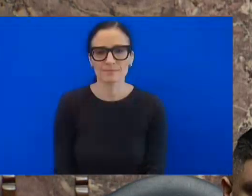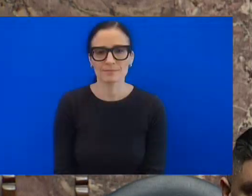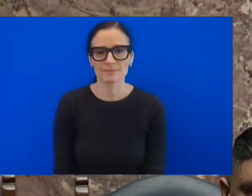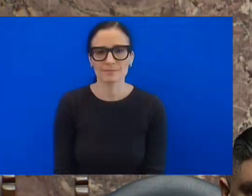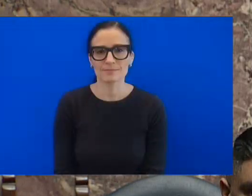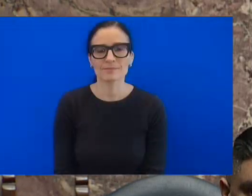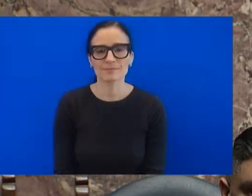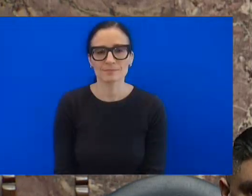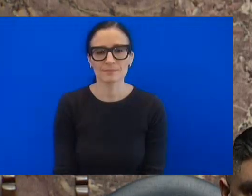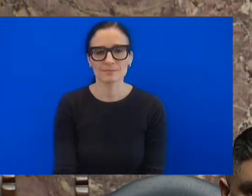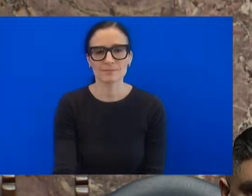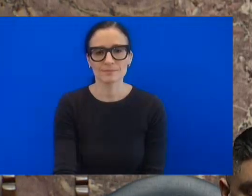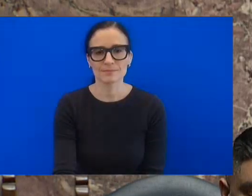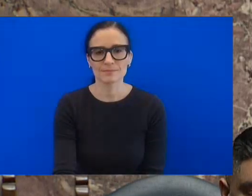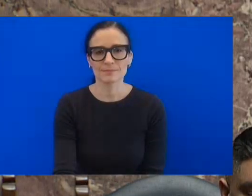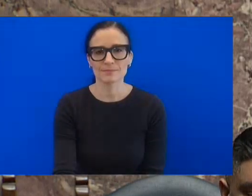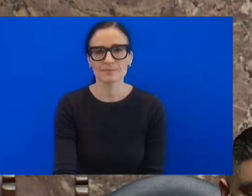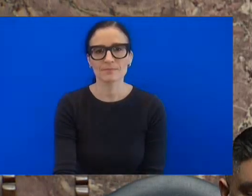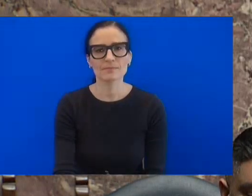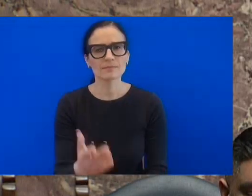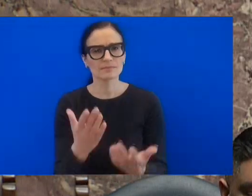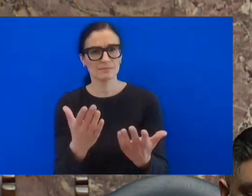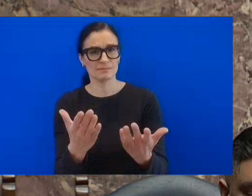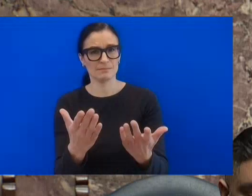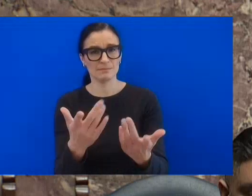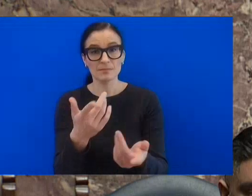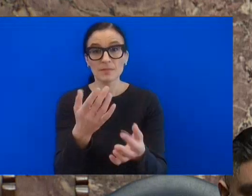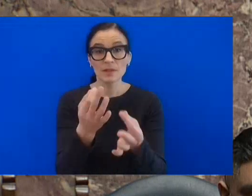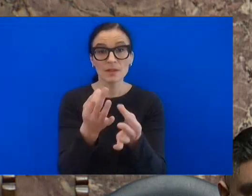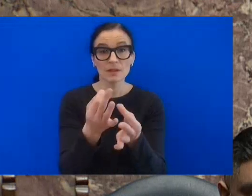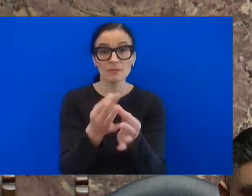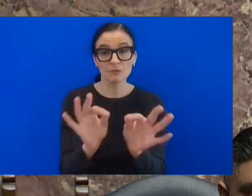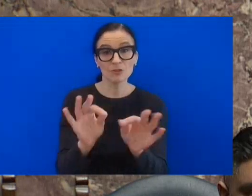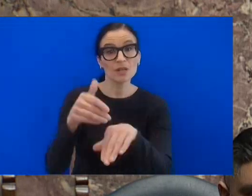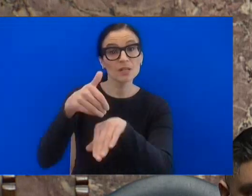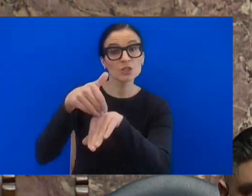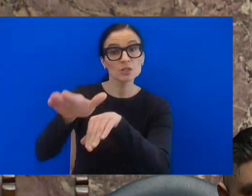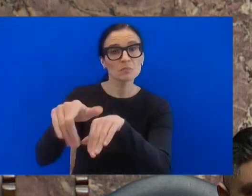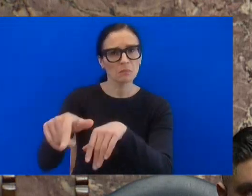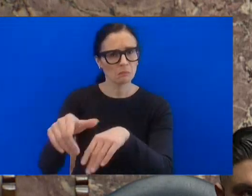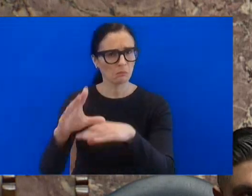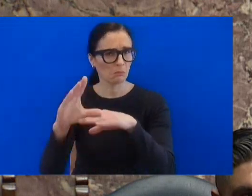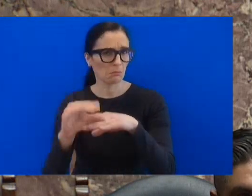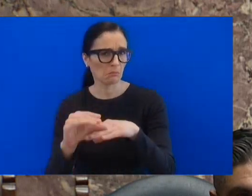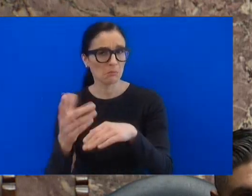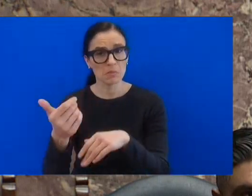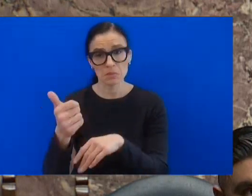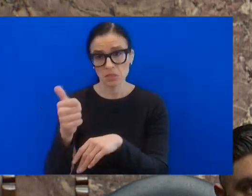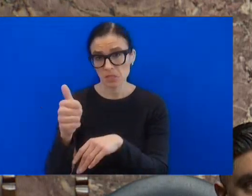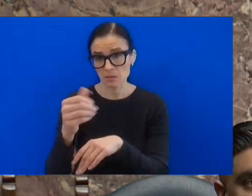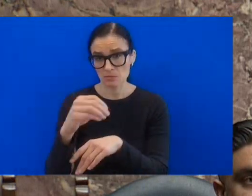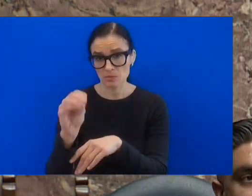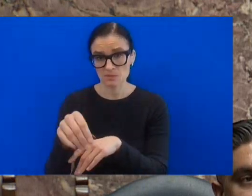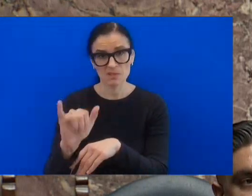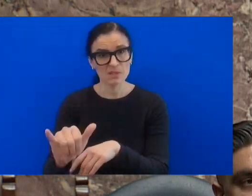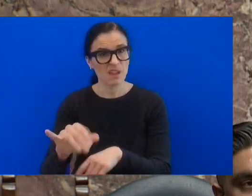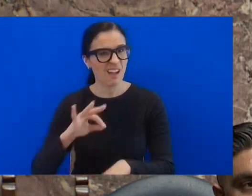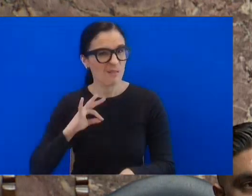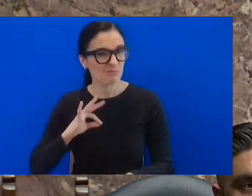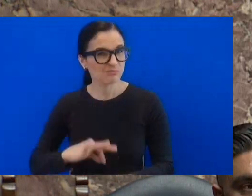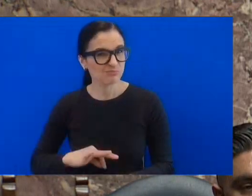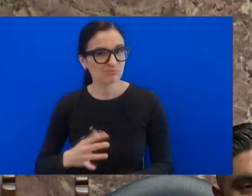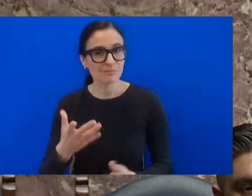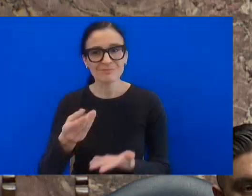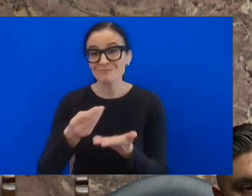for buying chocolate from a local store, not for buying ultra-premium cocaine. Online stores like